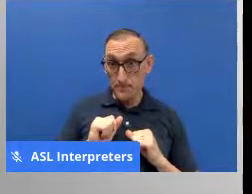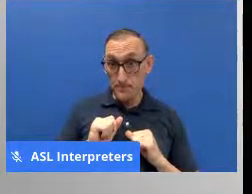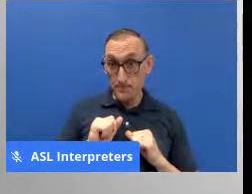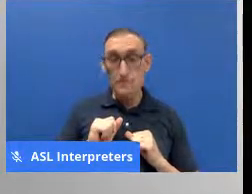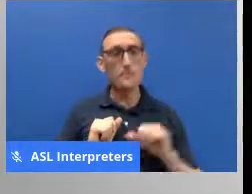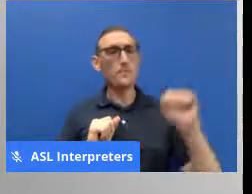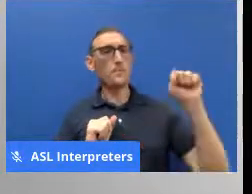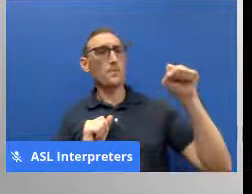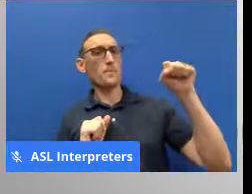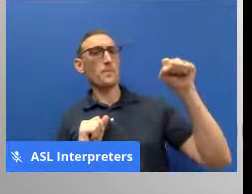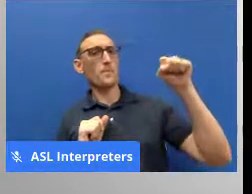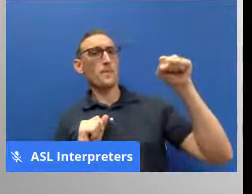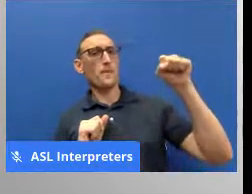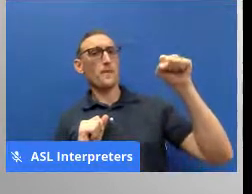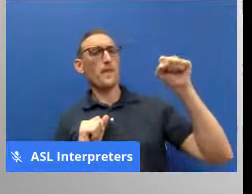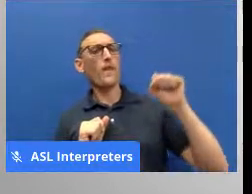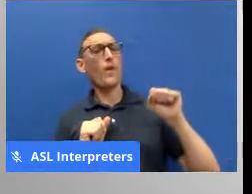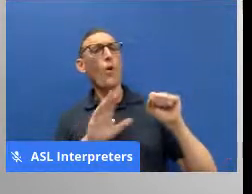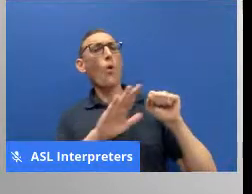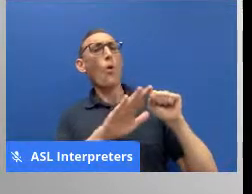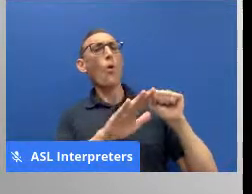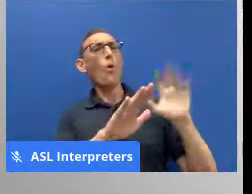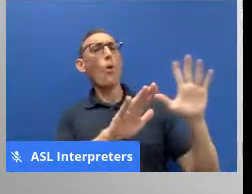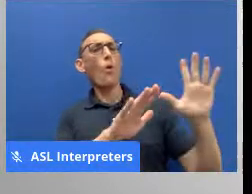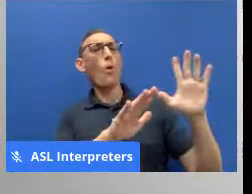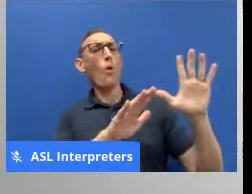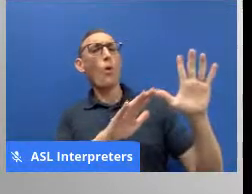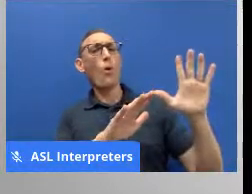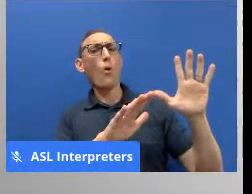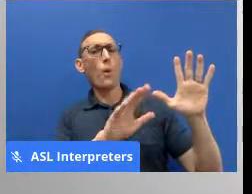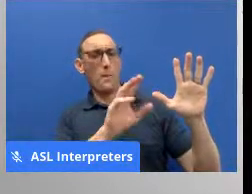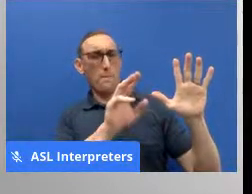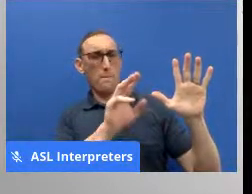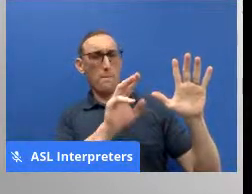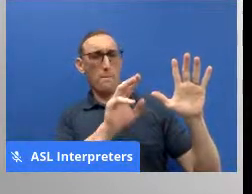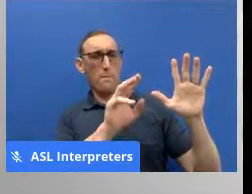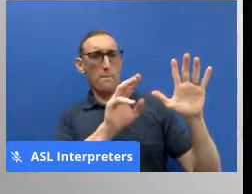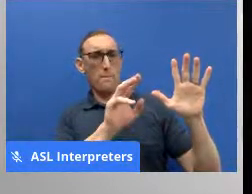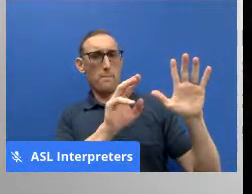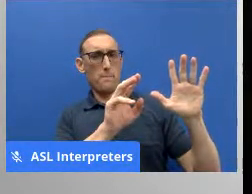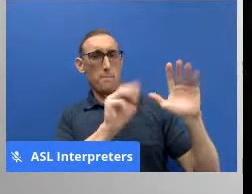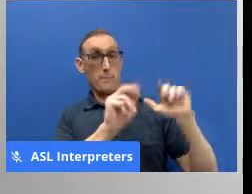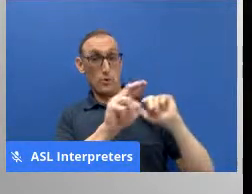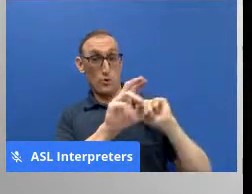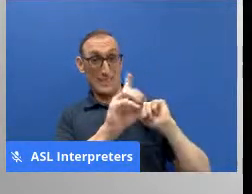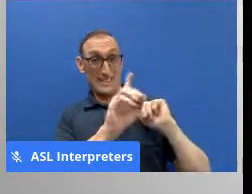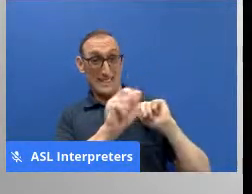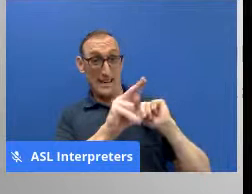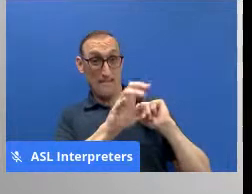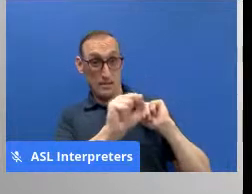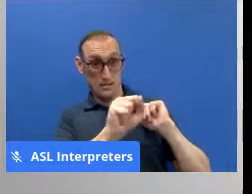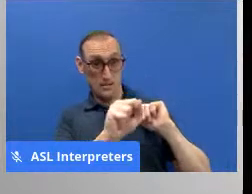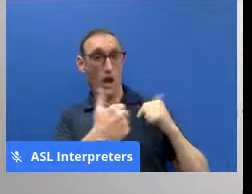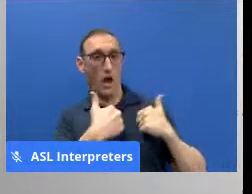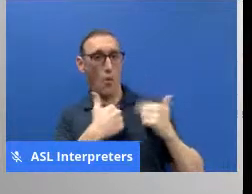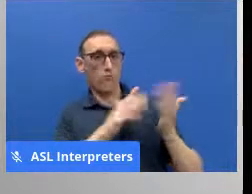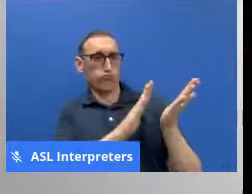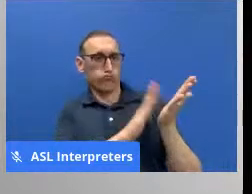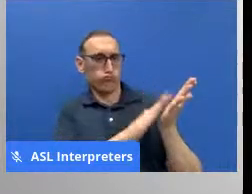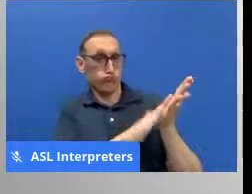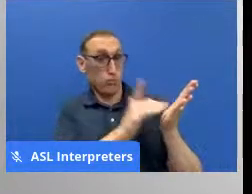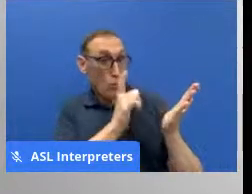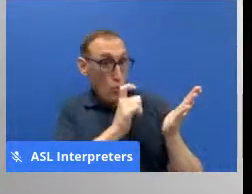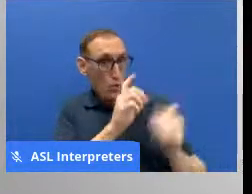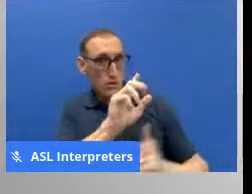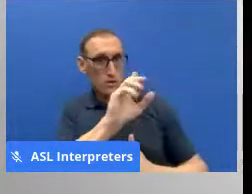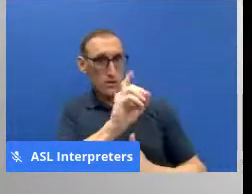Yeah, Okay, I just want to compliment Dr. Thomas and James